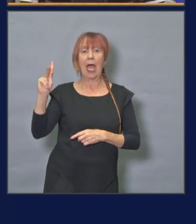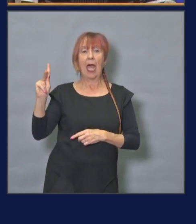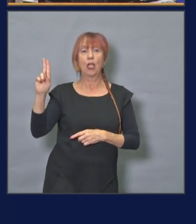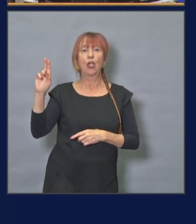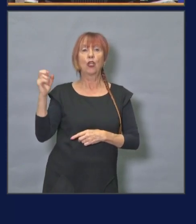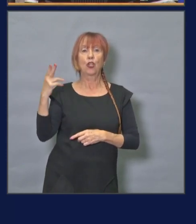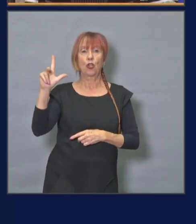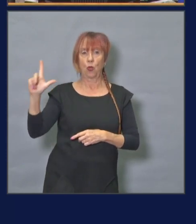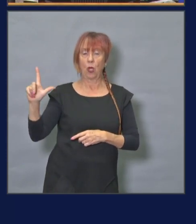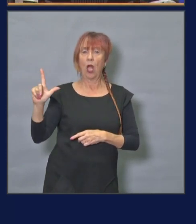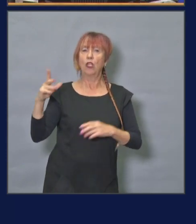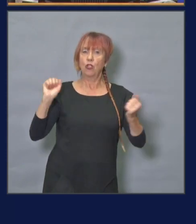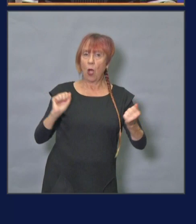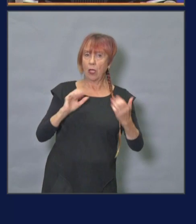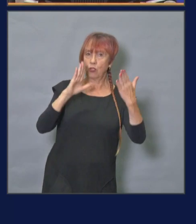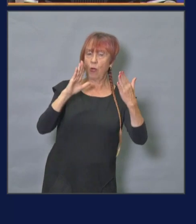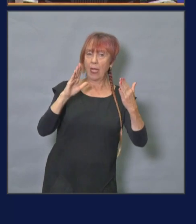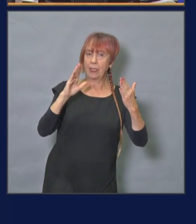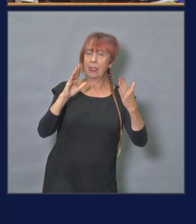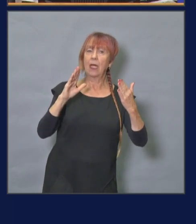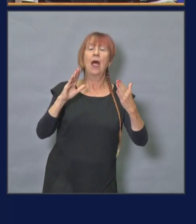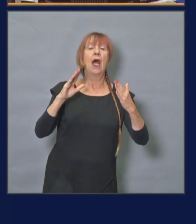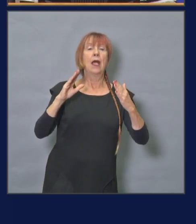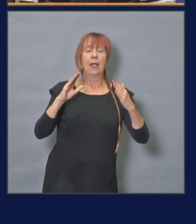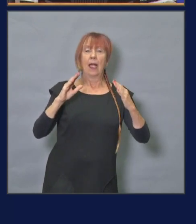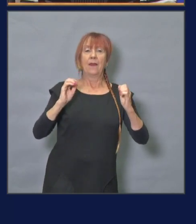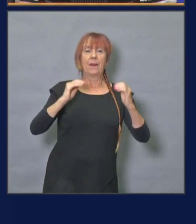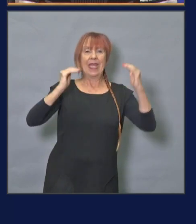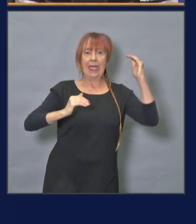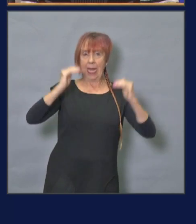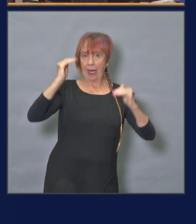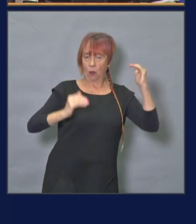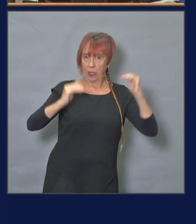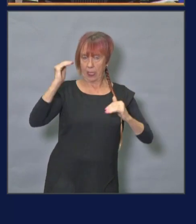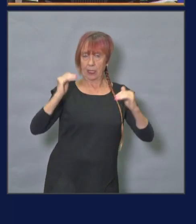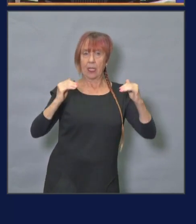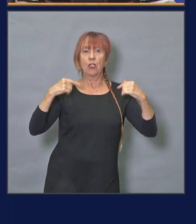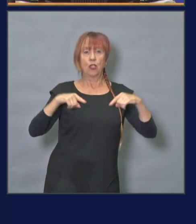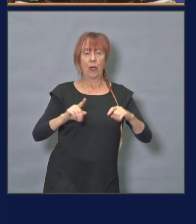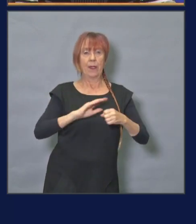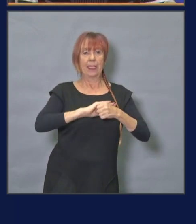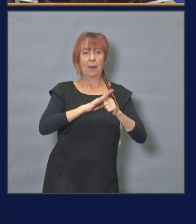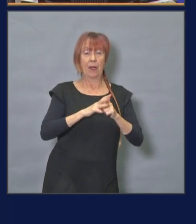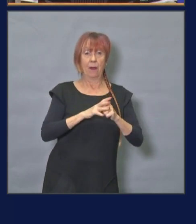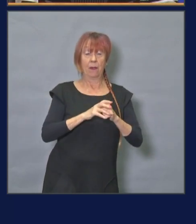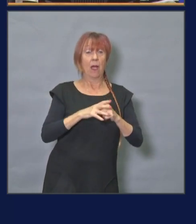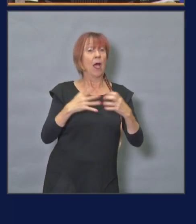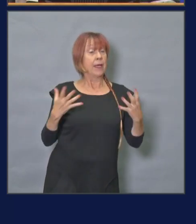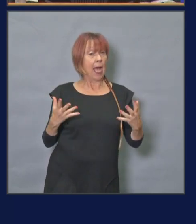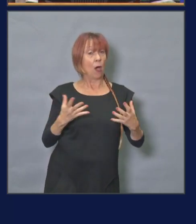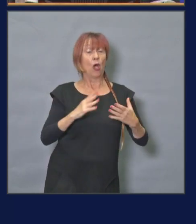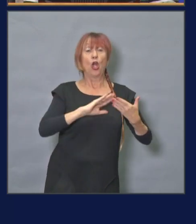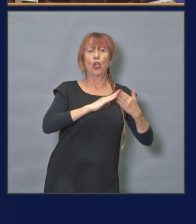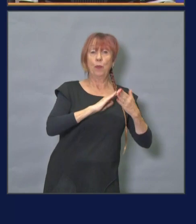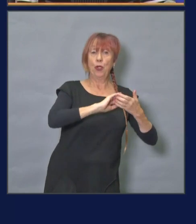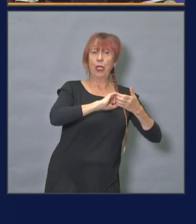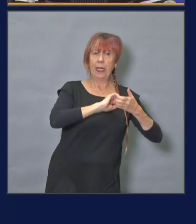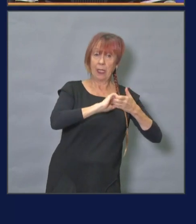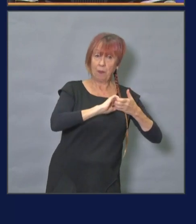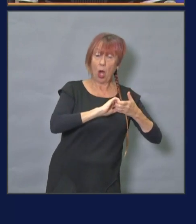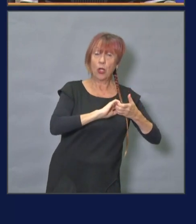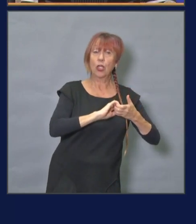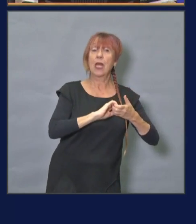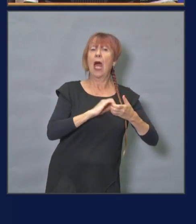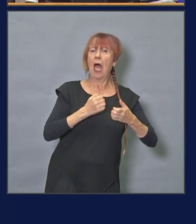to address inequities due to the COVID-19 pandemic. In response, community-based partners have expressed great